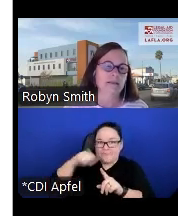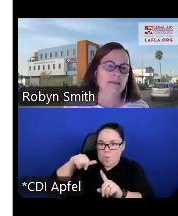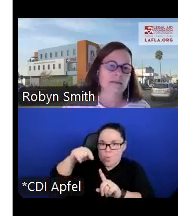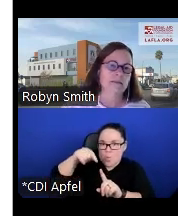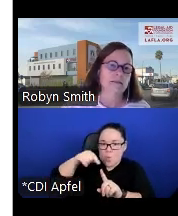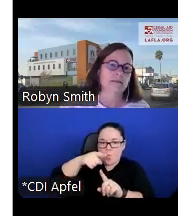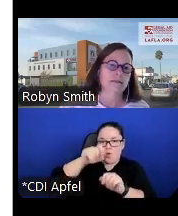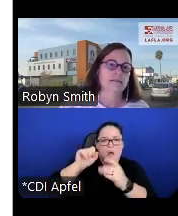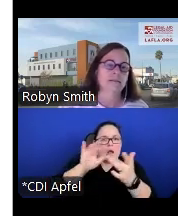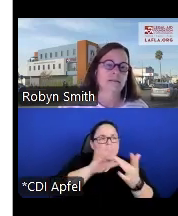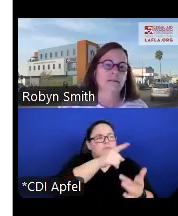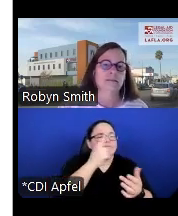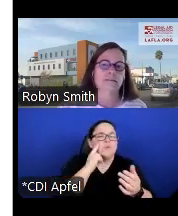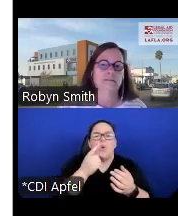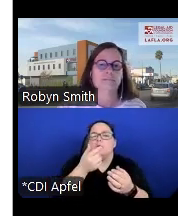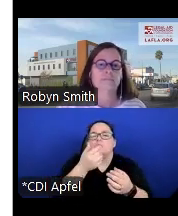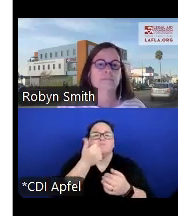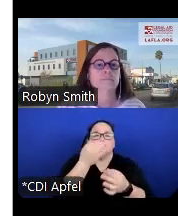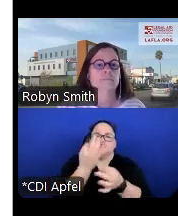applying.